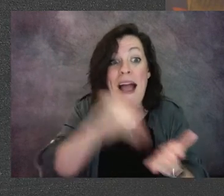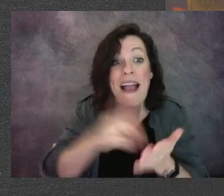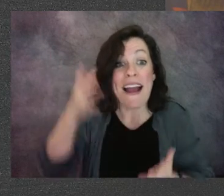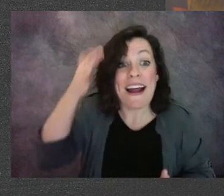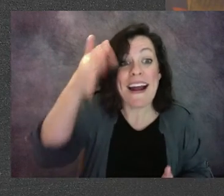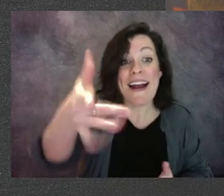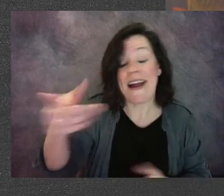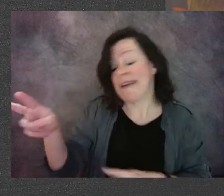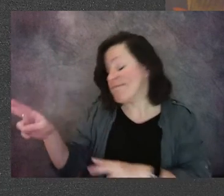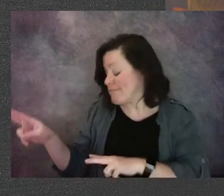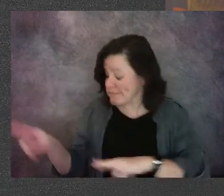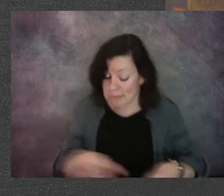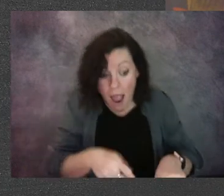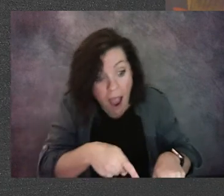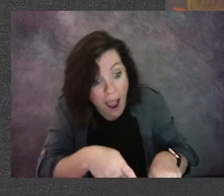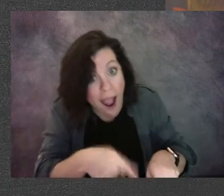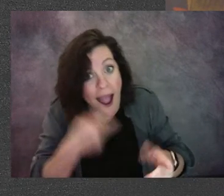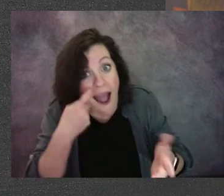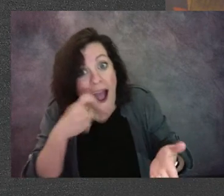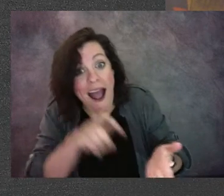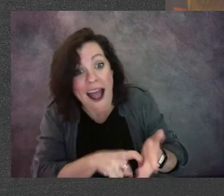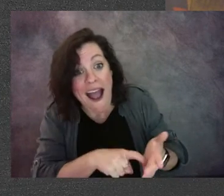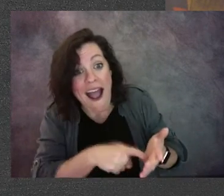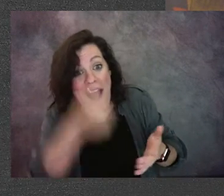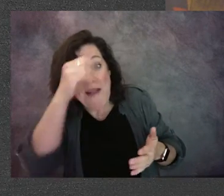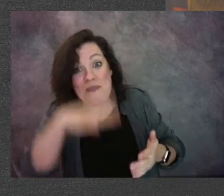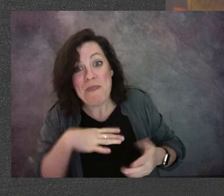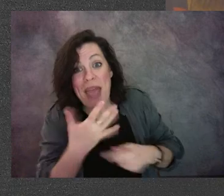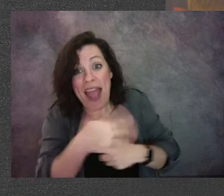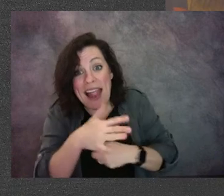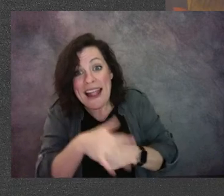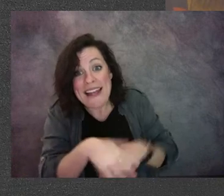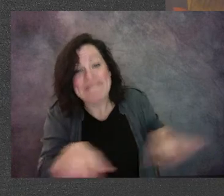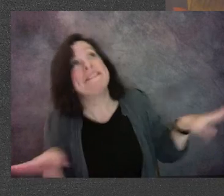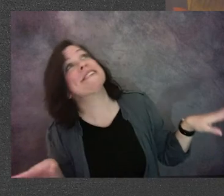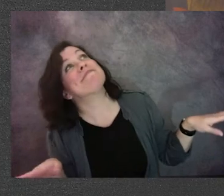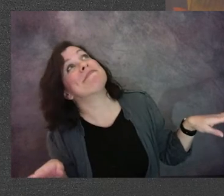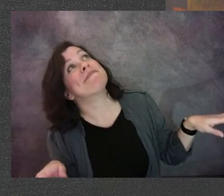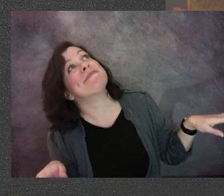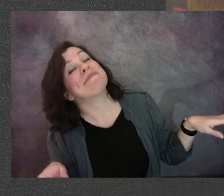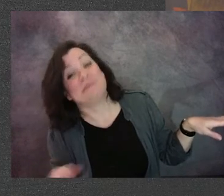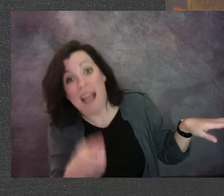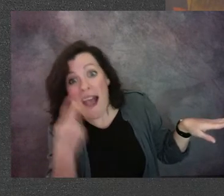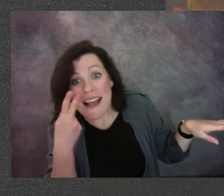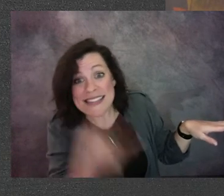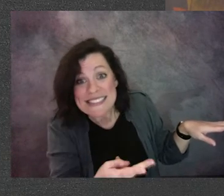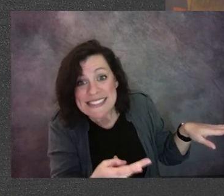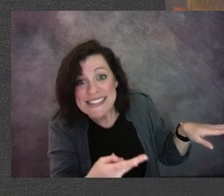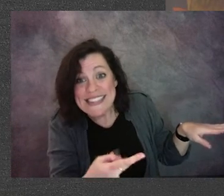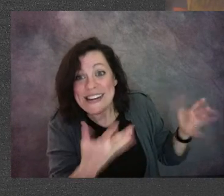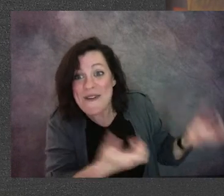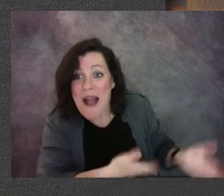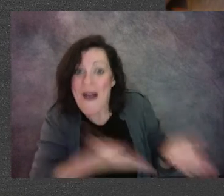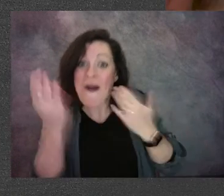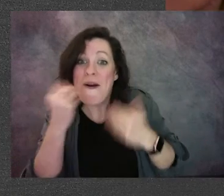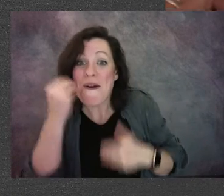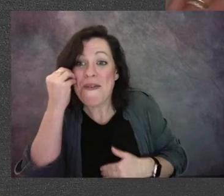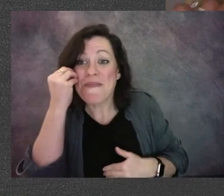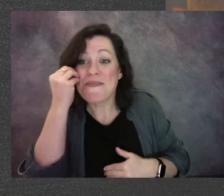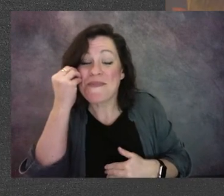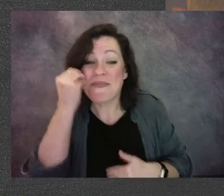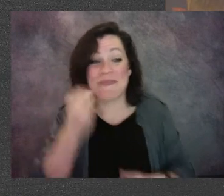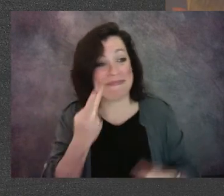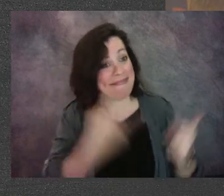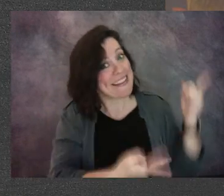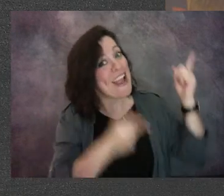Maybe you'll find a leaf man waiting to go home with you. Look, he's upside down. Look at this